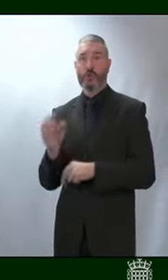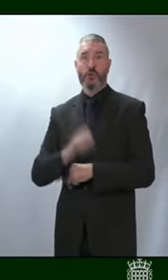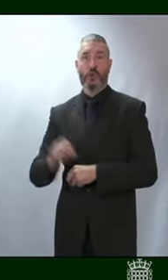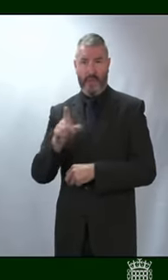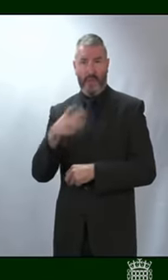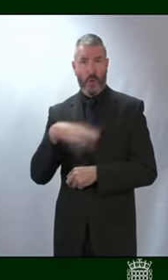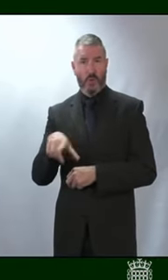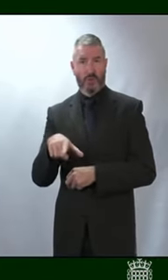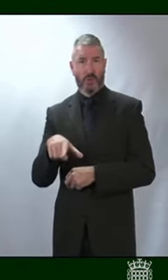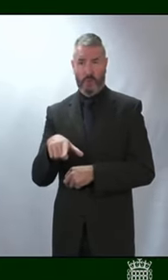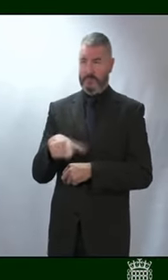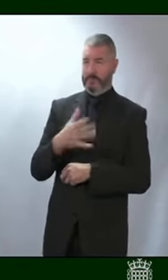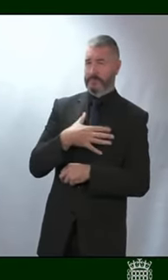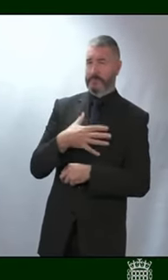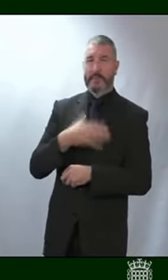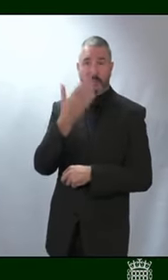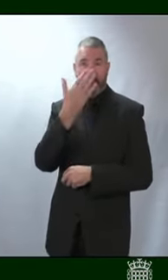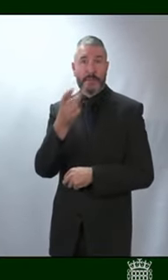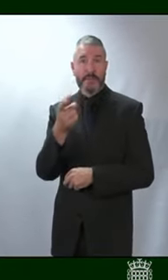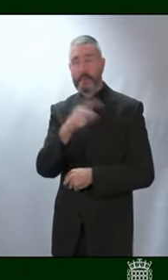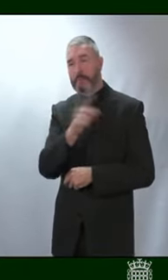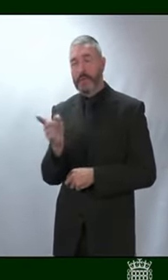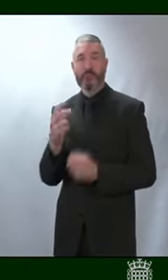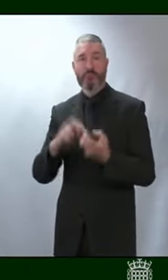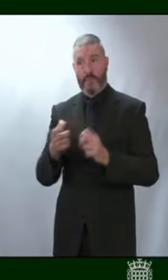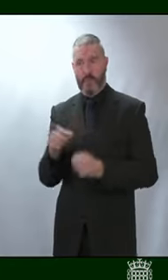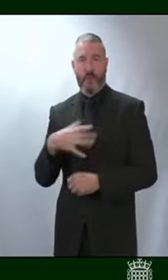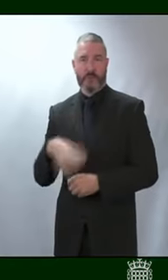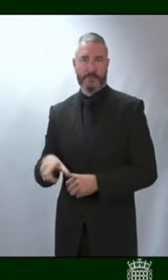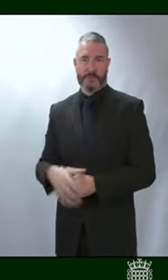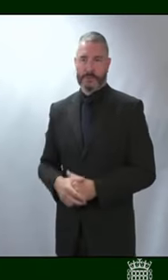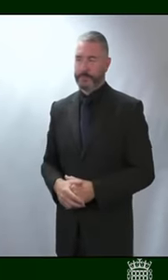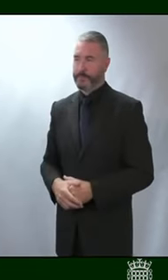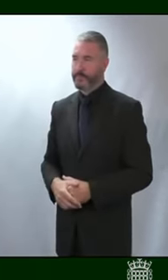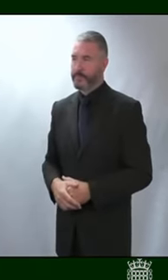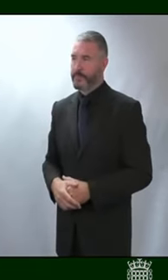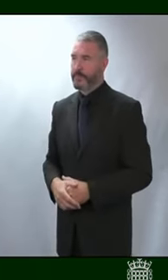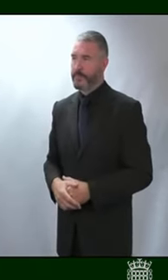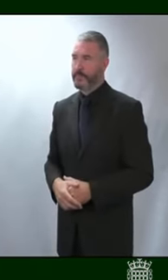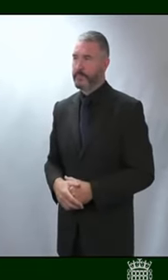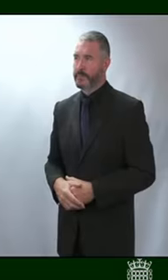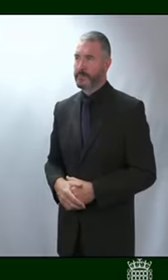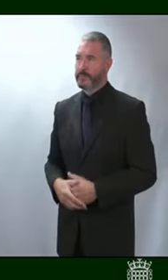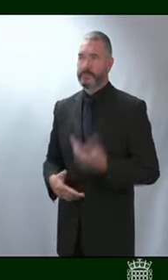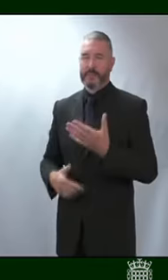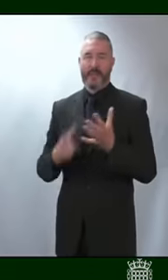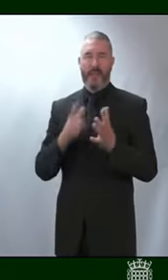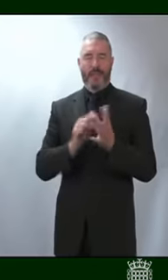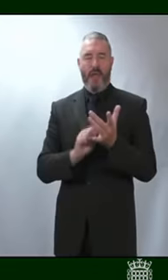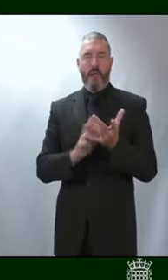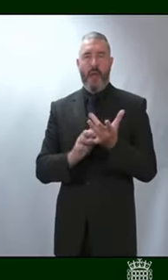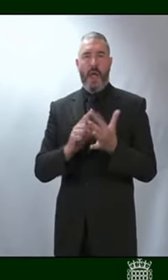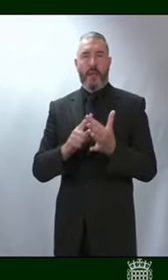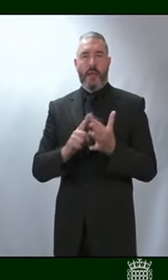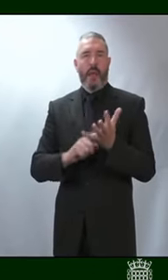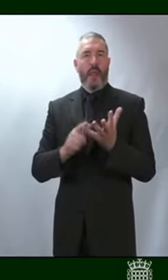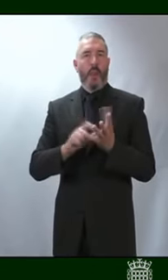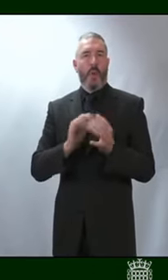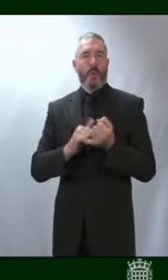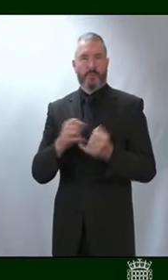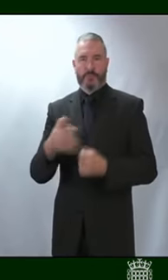Scotland's fisheries straight back to Brussels. That's what they want to do. Caroline Lucas. Thank you very much, Mr. Speaker.